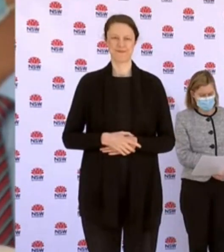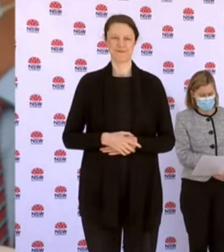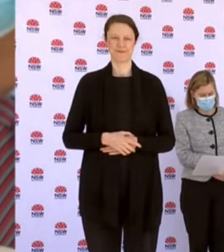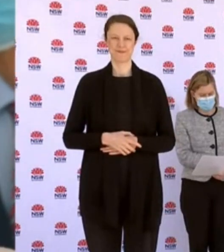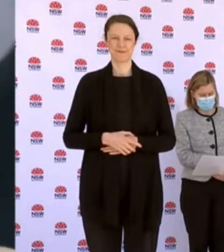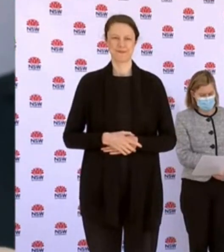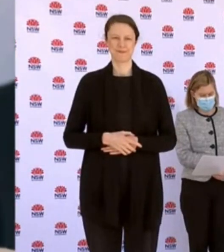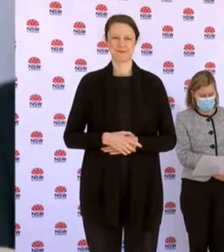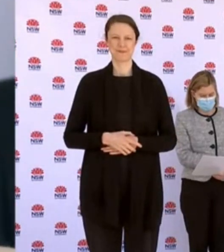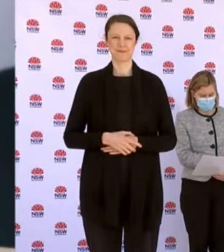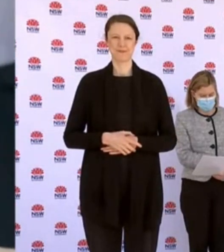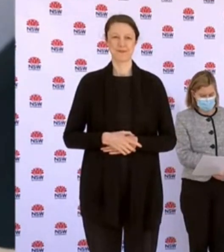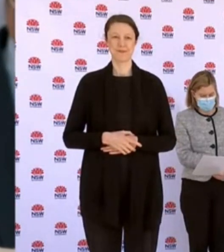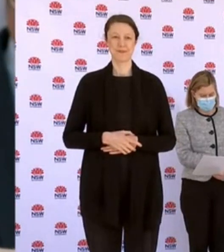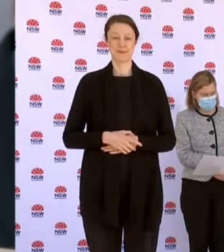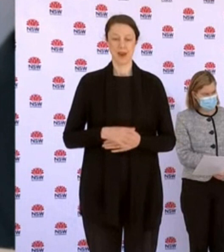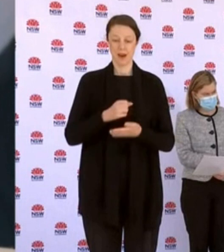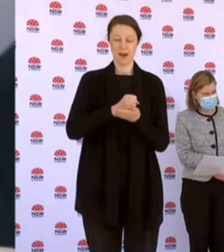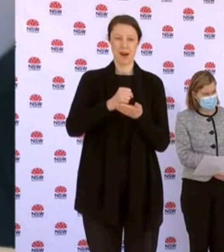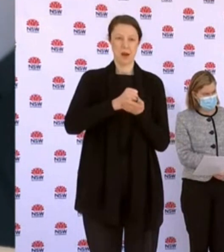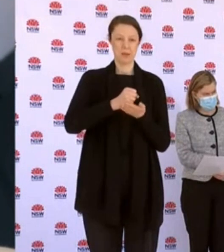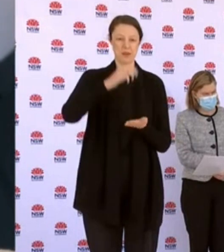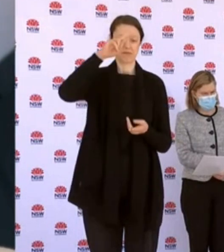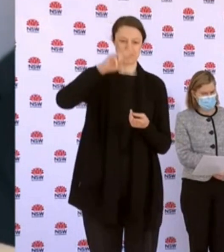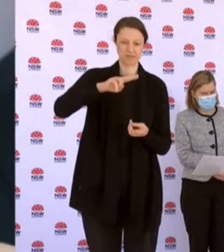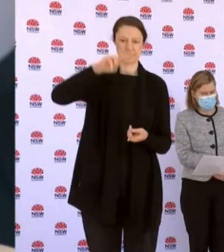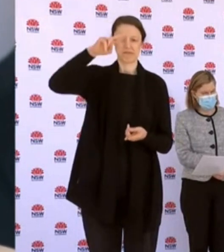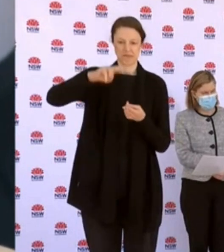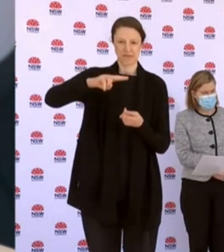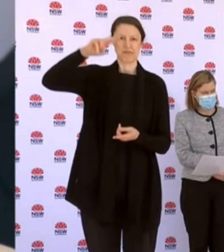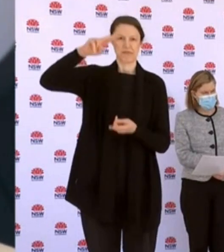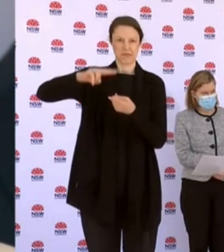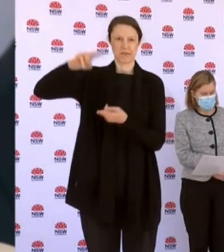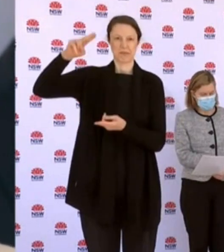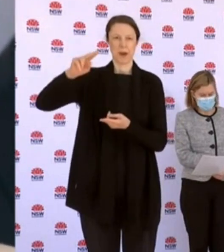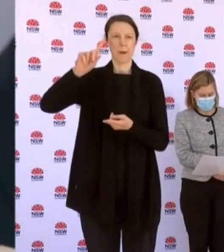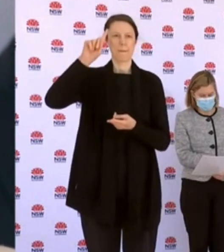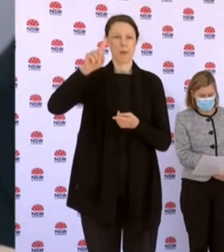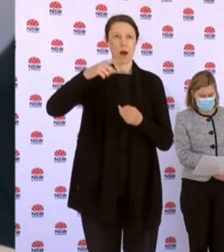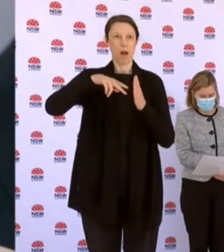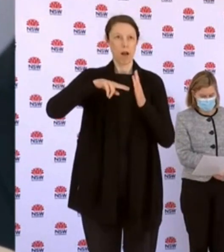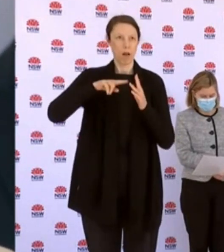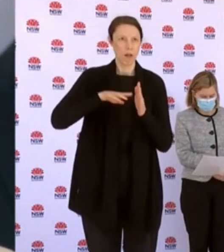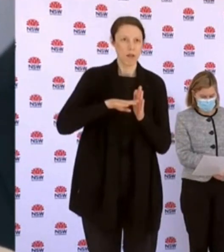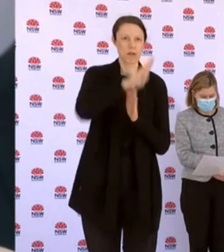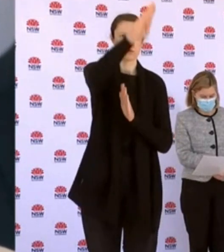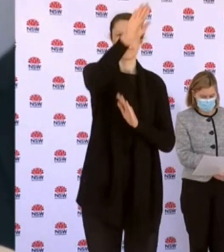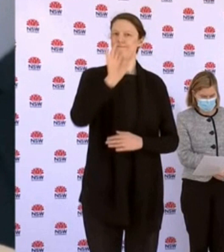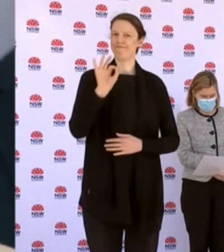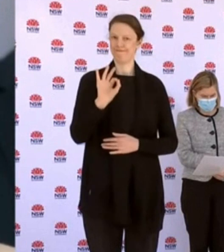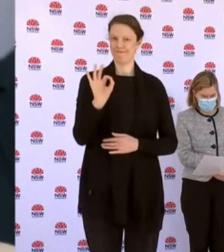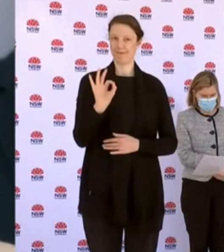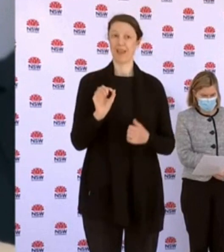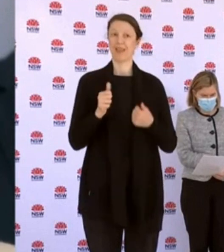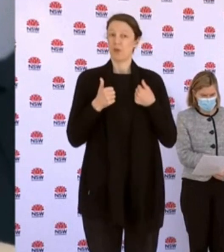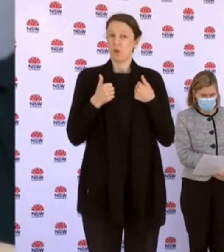community. Whilst the case numbers are bouncing around, we are seeing a stabilisation. They are not growing exponentially. That tells